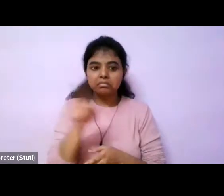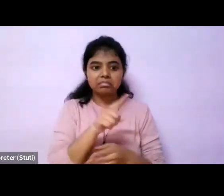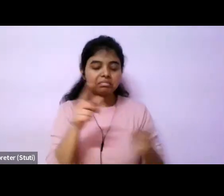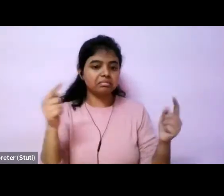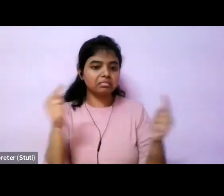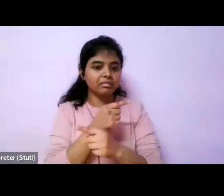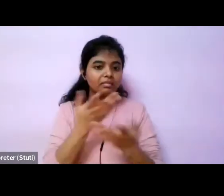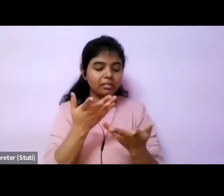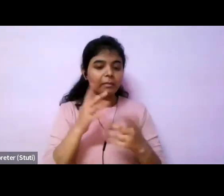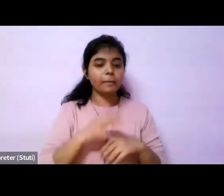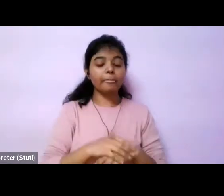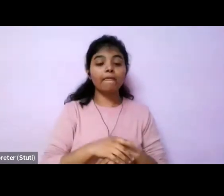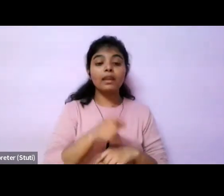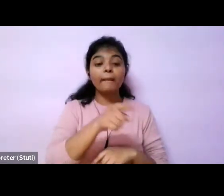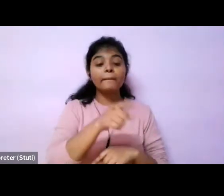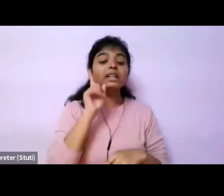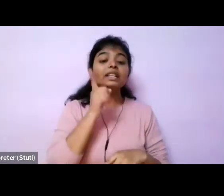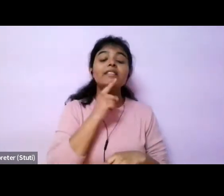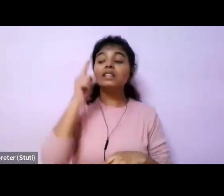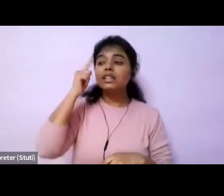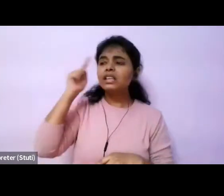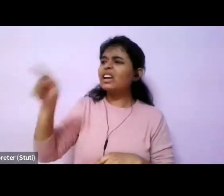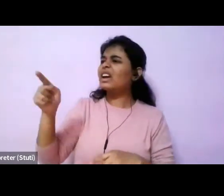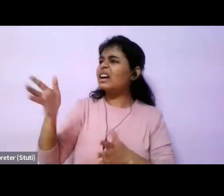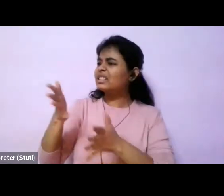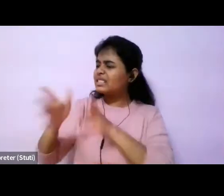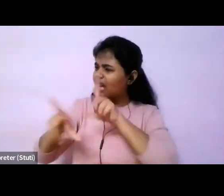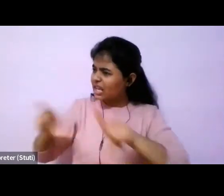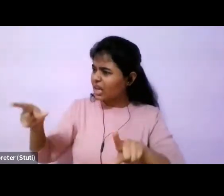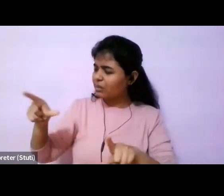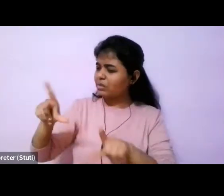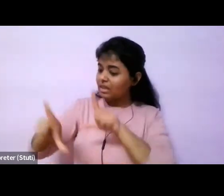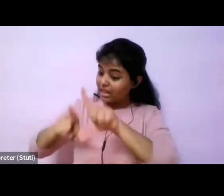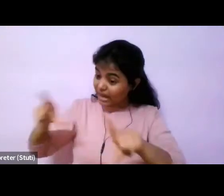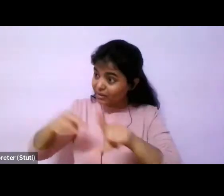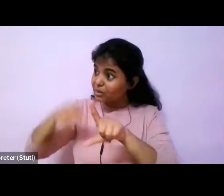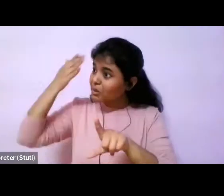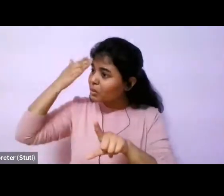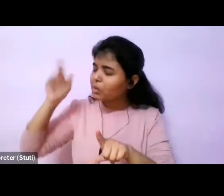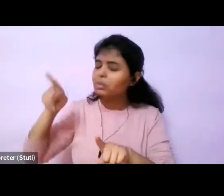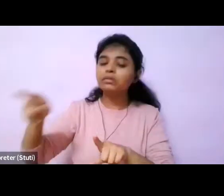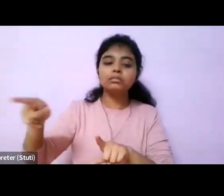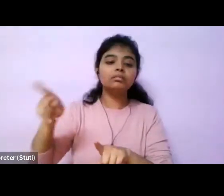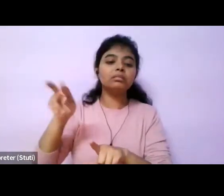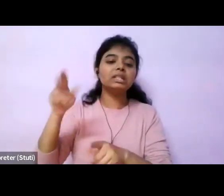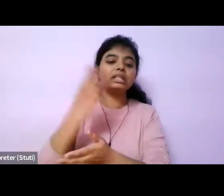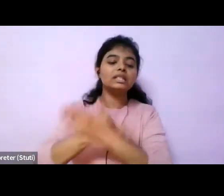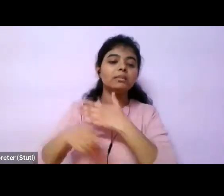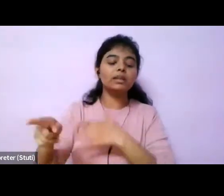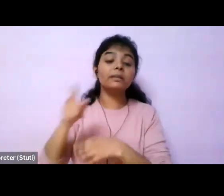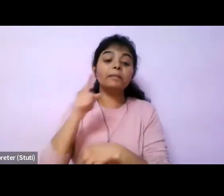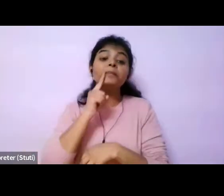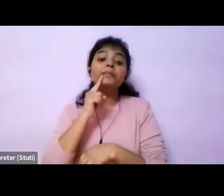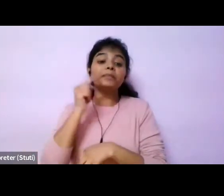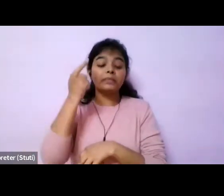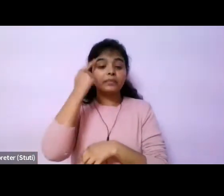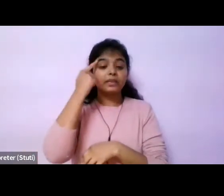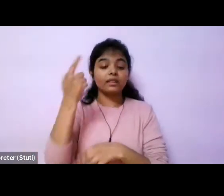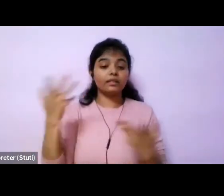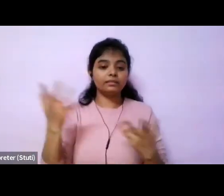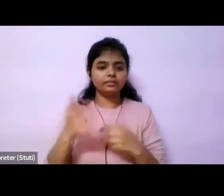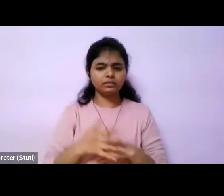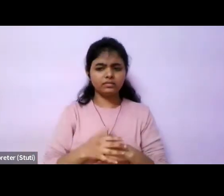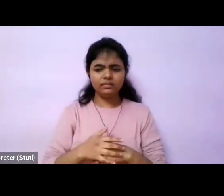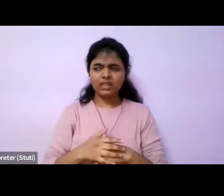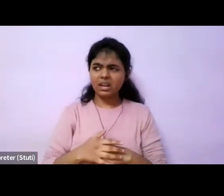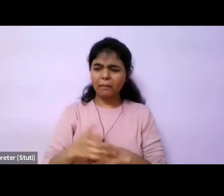not knowing a language and therefore paradoxically in an inability. Madan himself contemplates of the person who advised him not to sign.